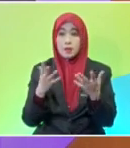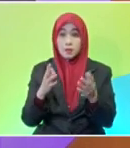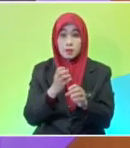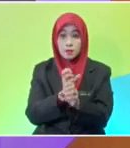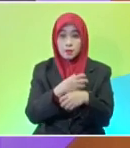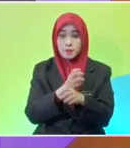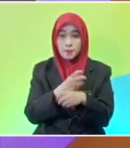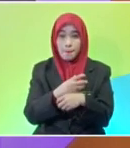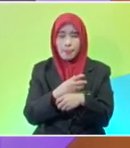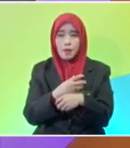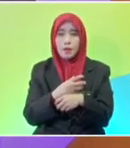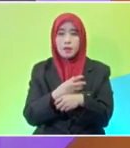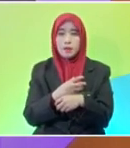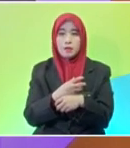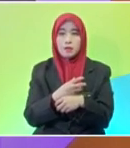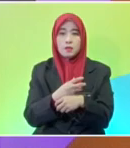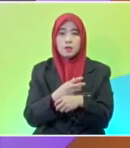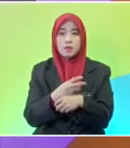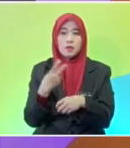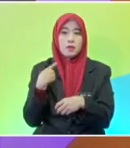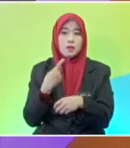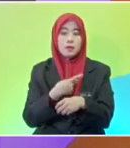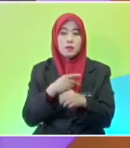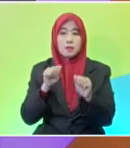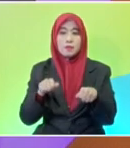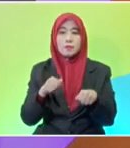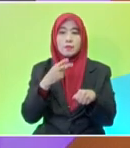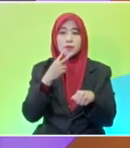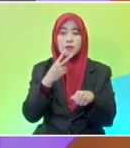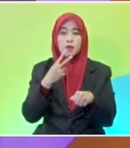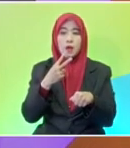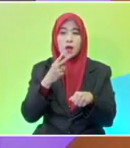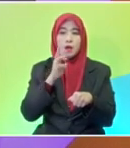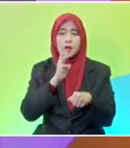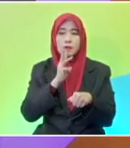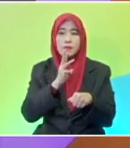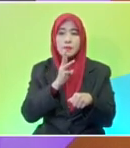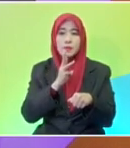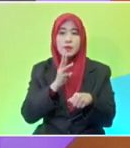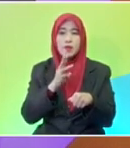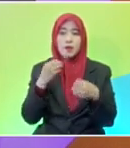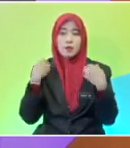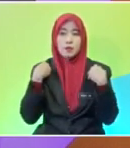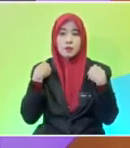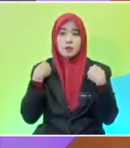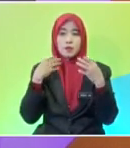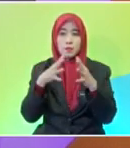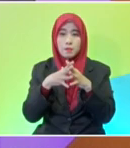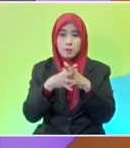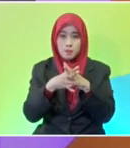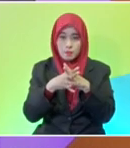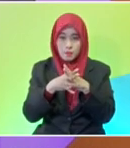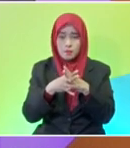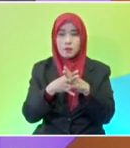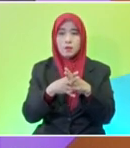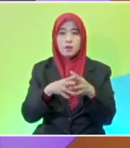the fruits, we say watermelon, it contains water and also fiber, vitamin. Okay, it's acceptable. Don't